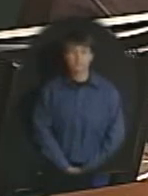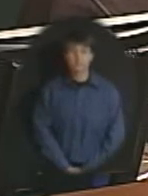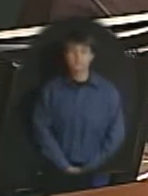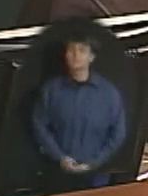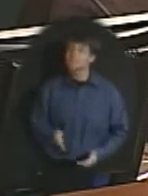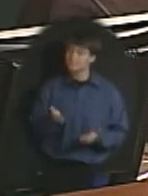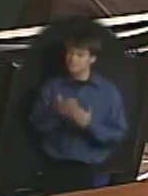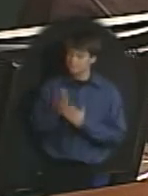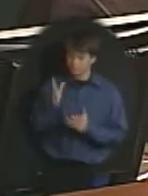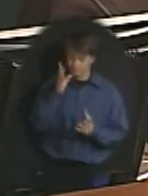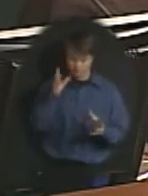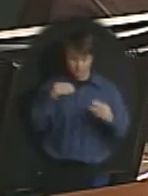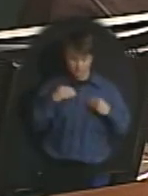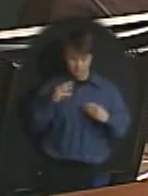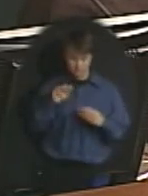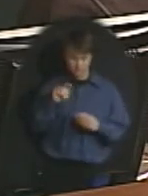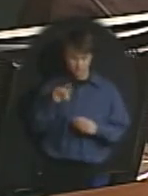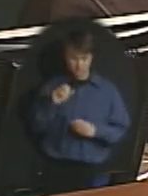All right, I would entertain a motion.